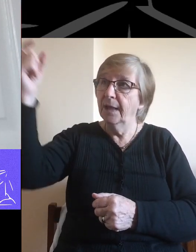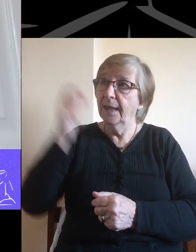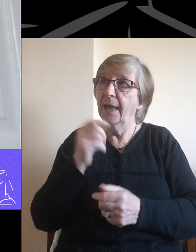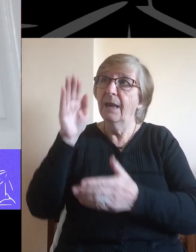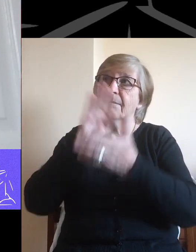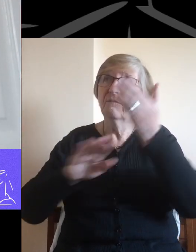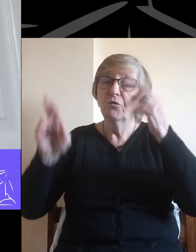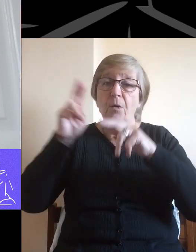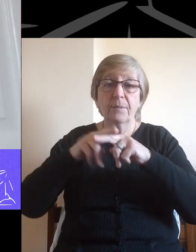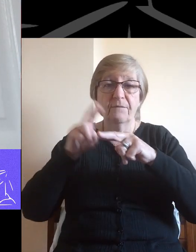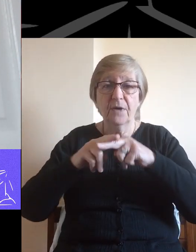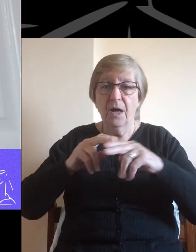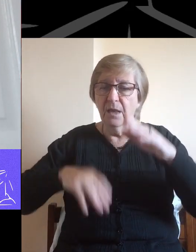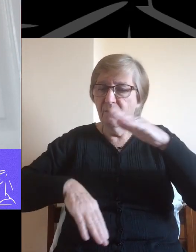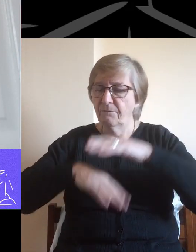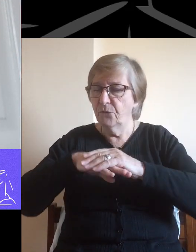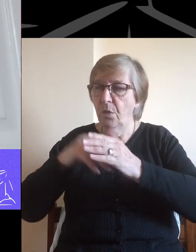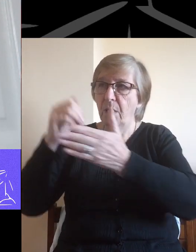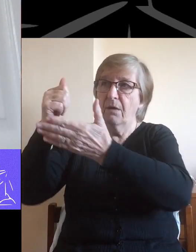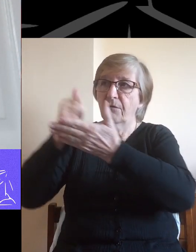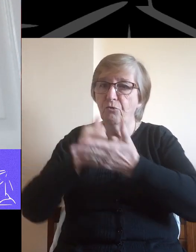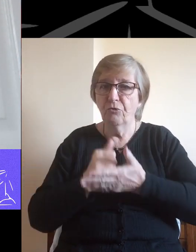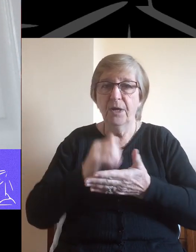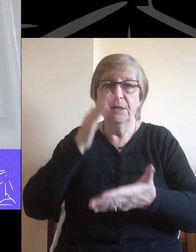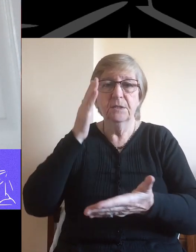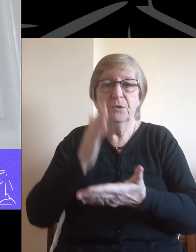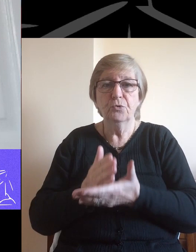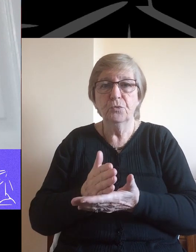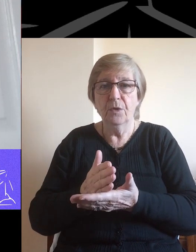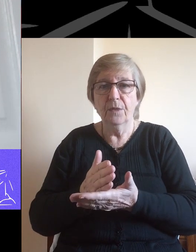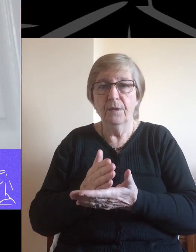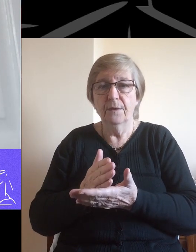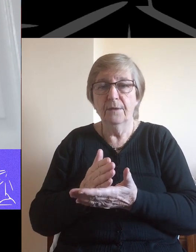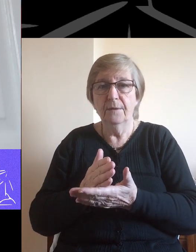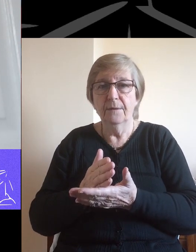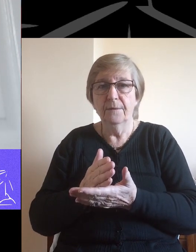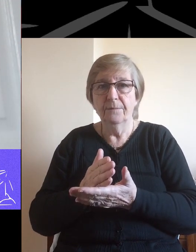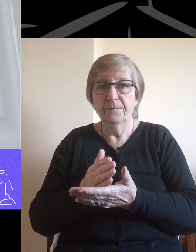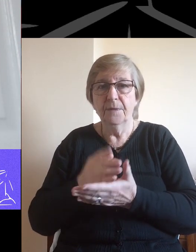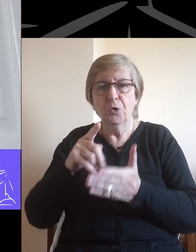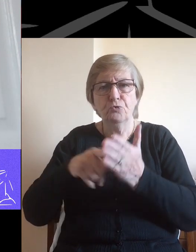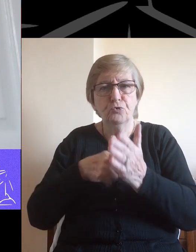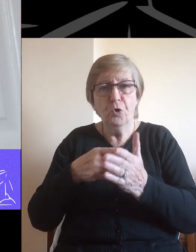Son, who came from the Father, full of grace and truth.